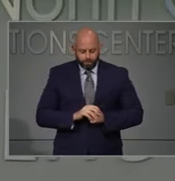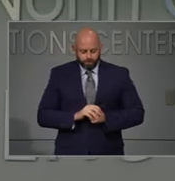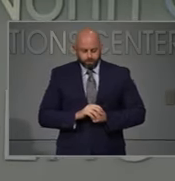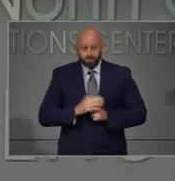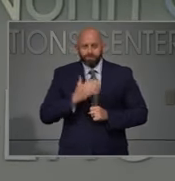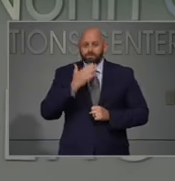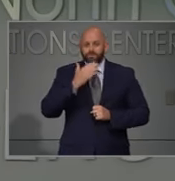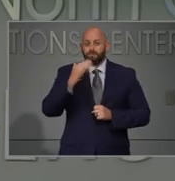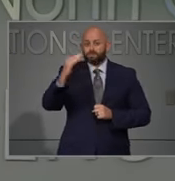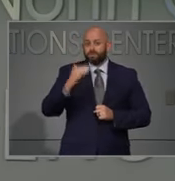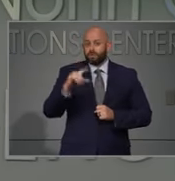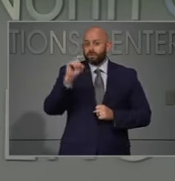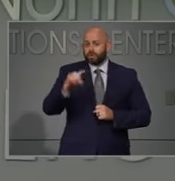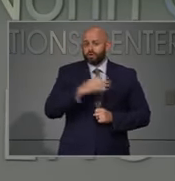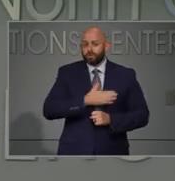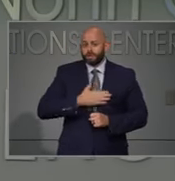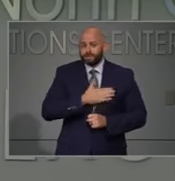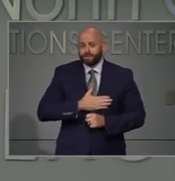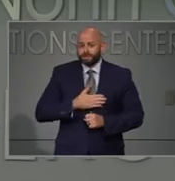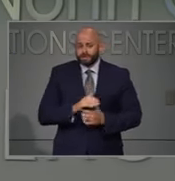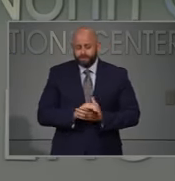Thank you. Next question, please.